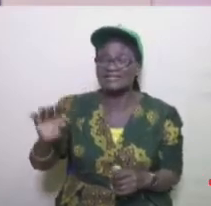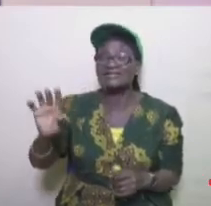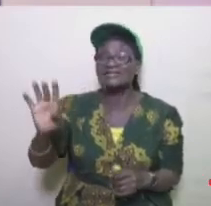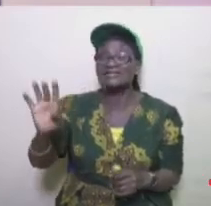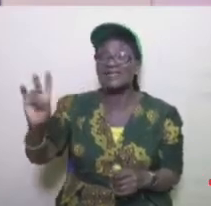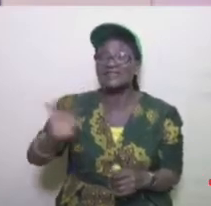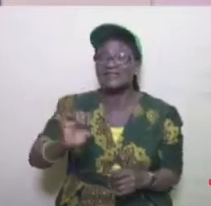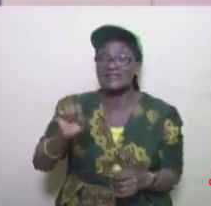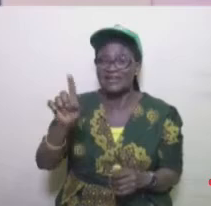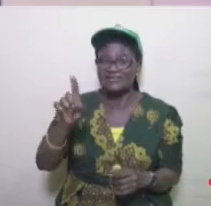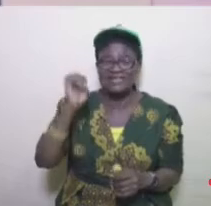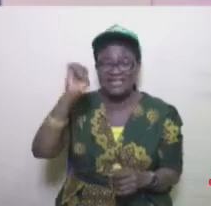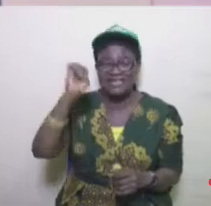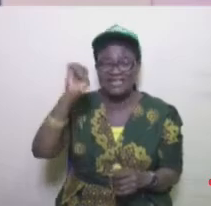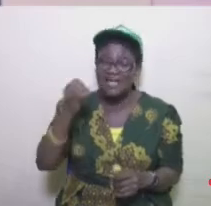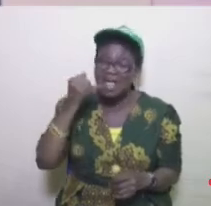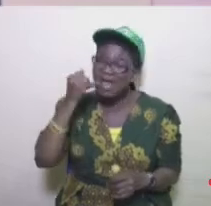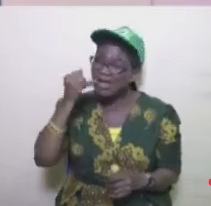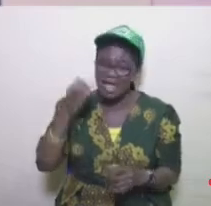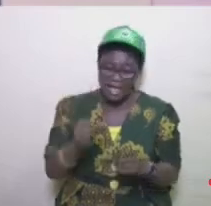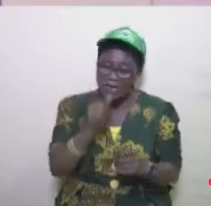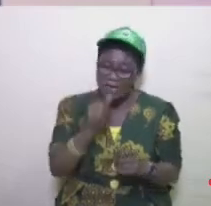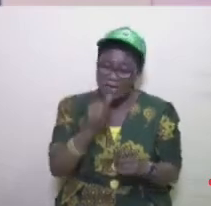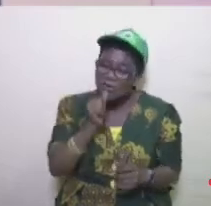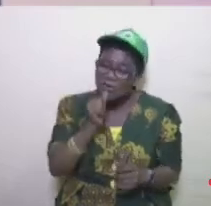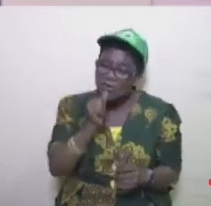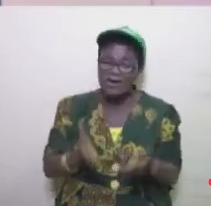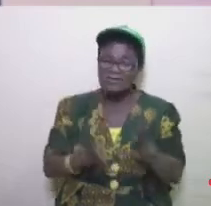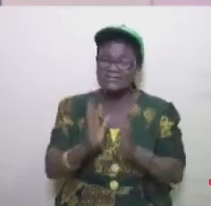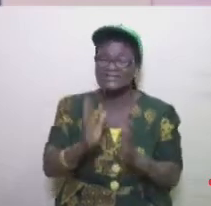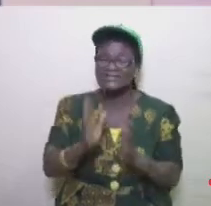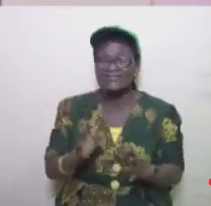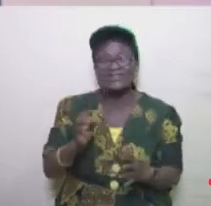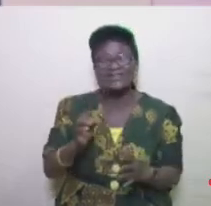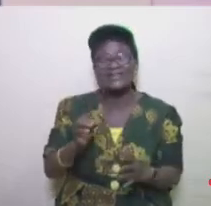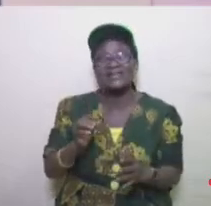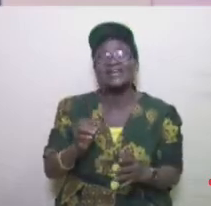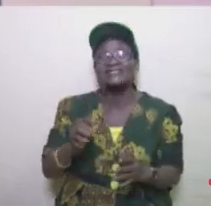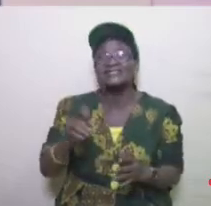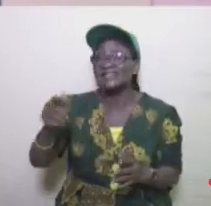He endured slavery. He endured slavery,